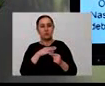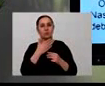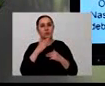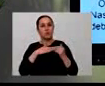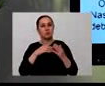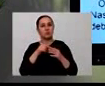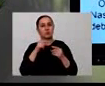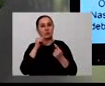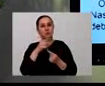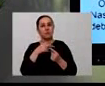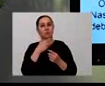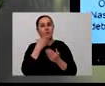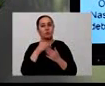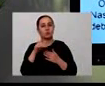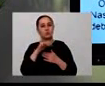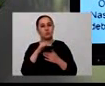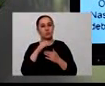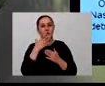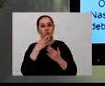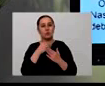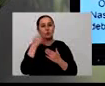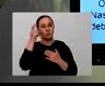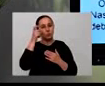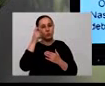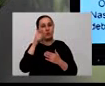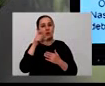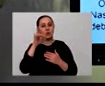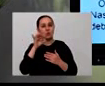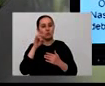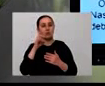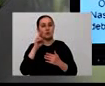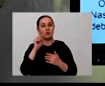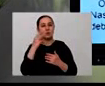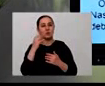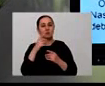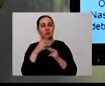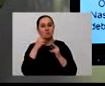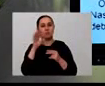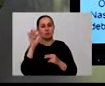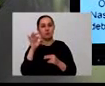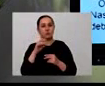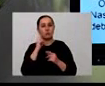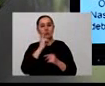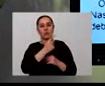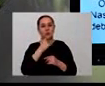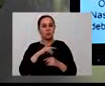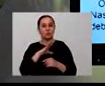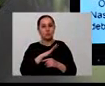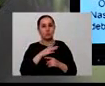Kasb taqozosi bilan o'zga yurtlarga, hatto Turkiya, Eron, Qashqarga ham tez-tez borib kelib